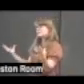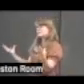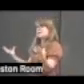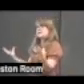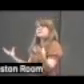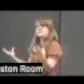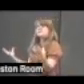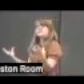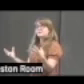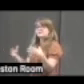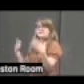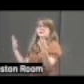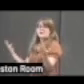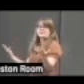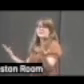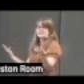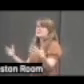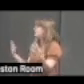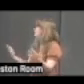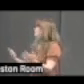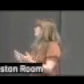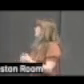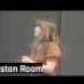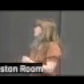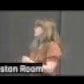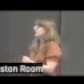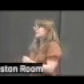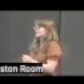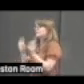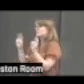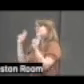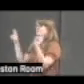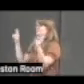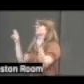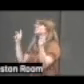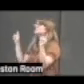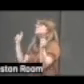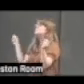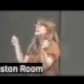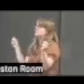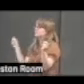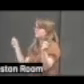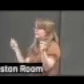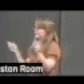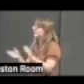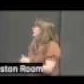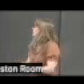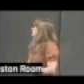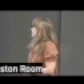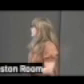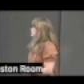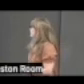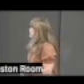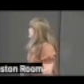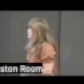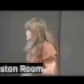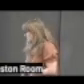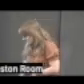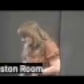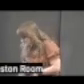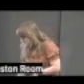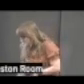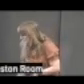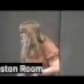genetics of the population, so we managed the genetics and just chose the two best males genetically.